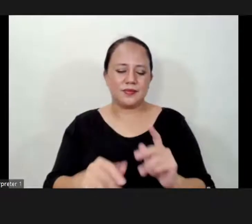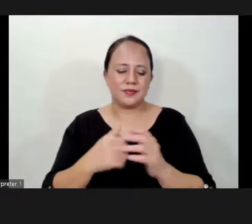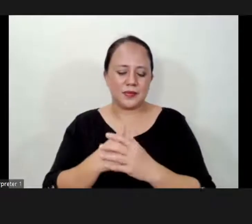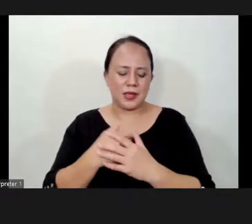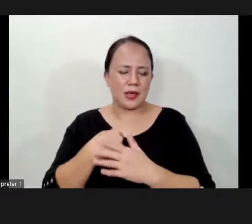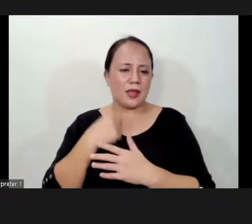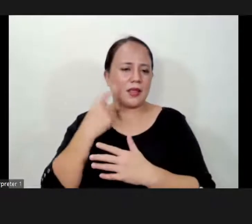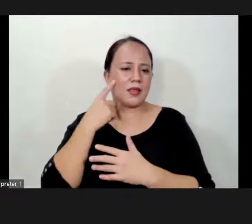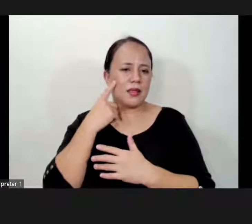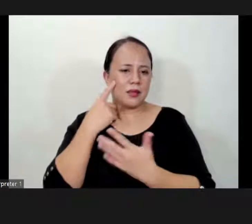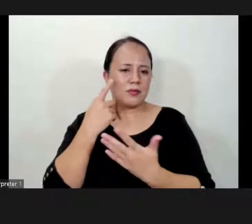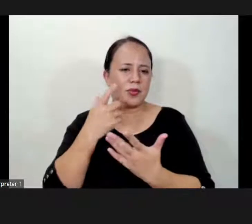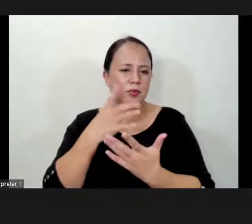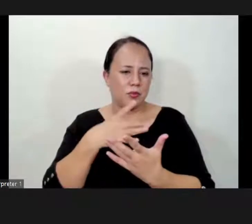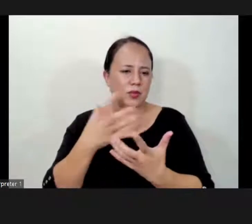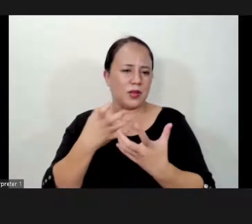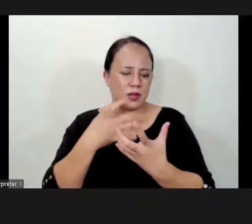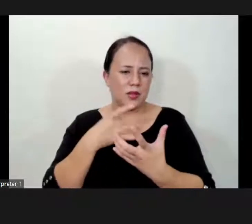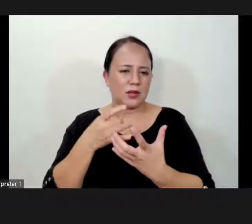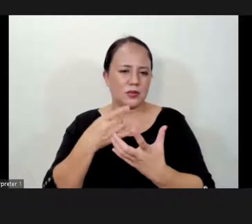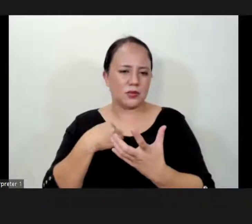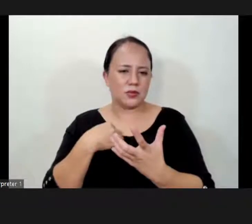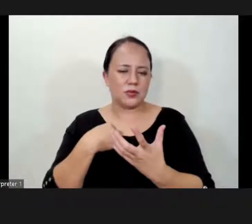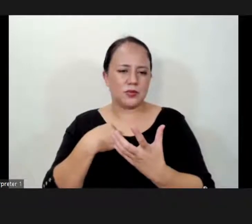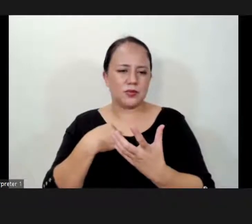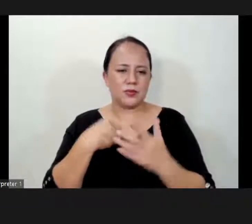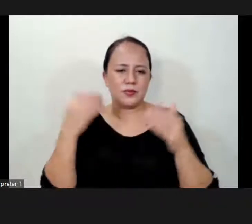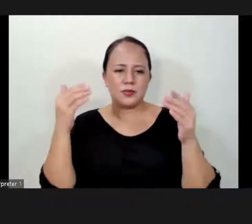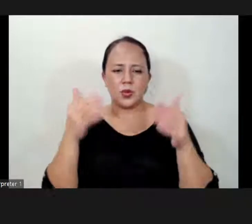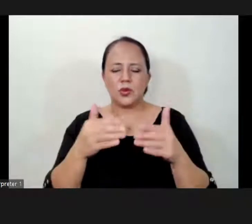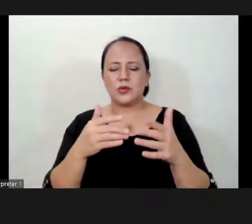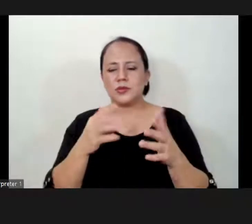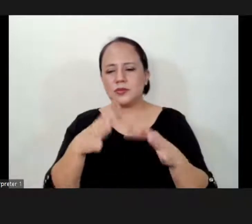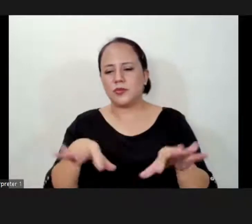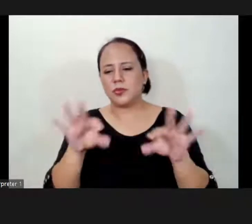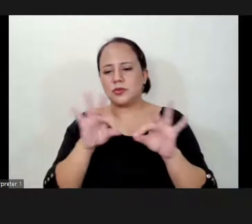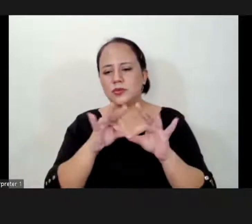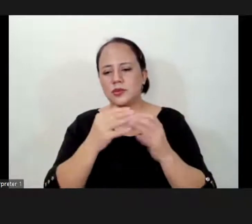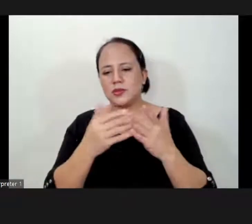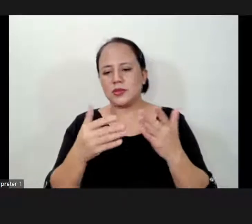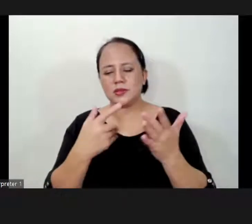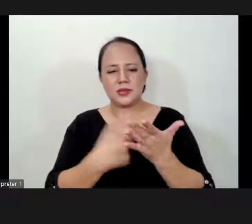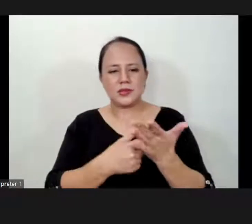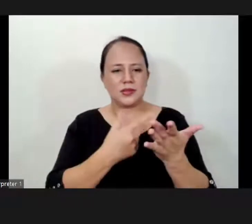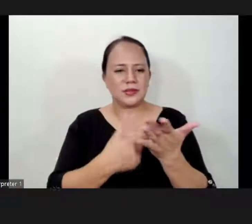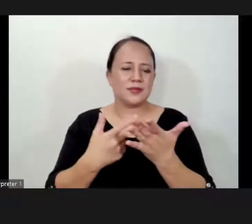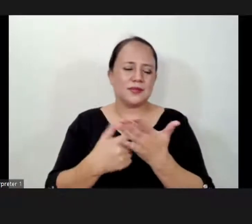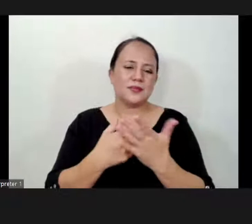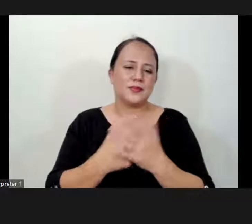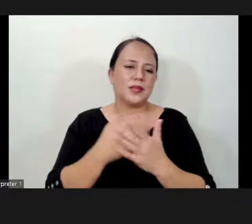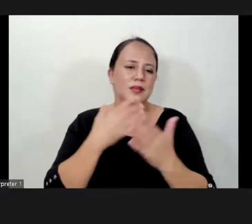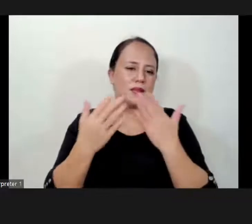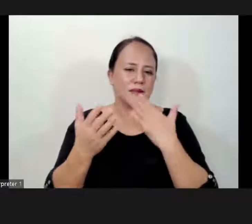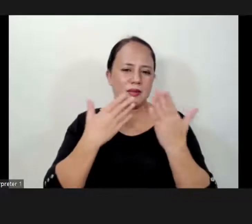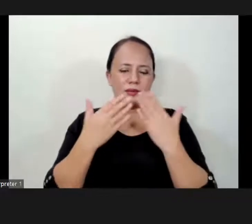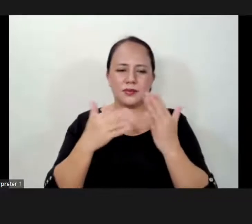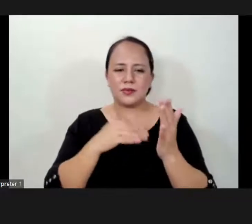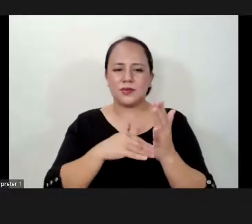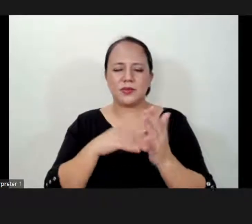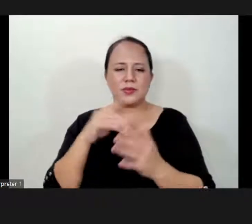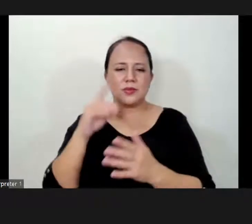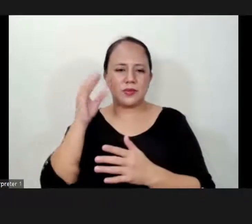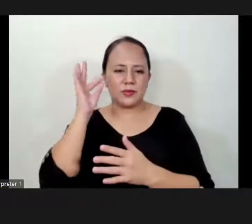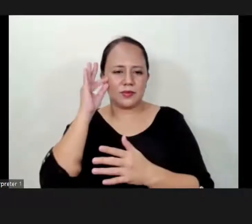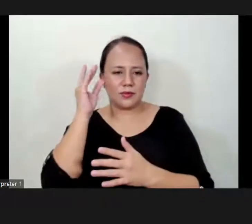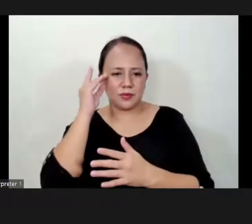I think I would like to delve on more important things that have been discussed. Thank you, Dr. Duque, for